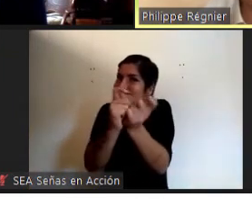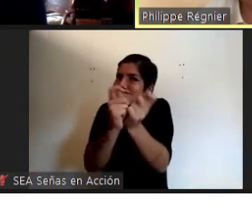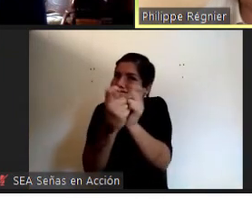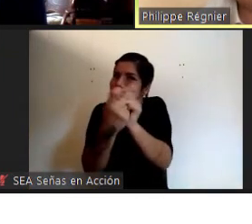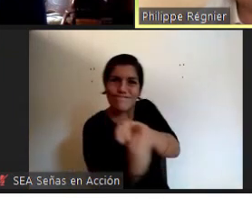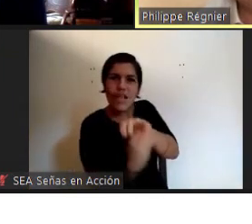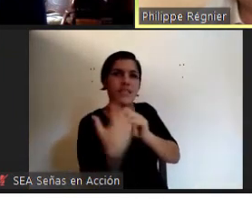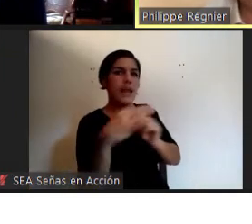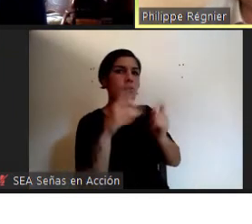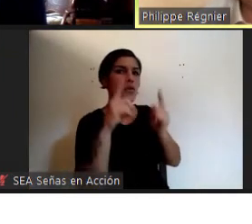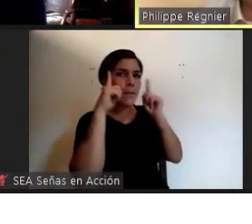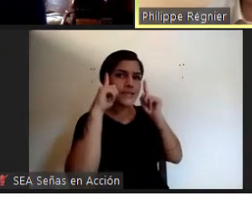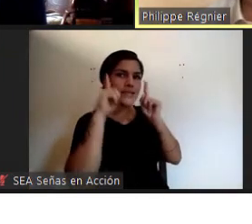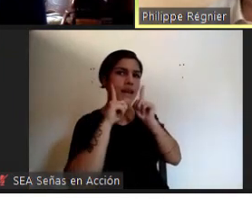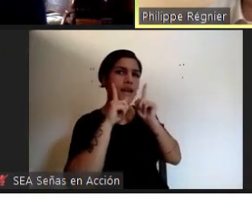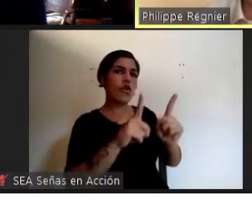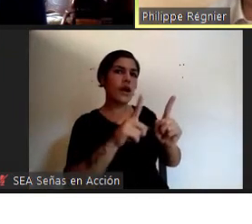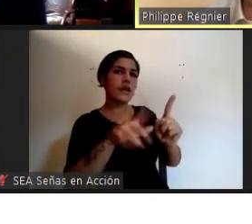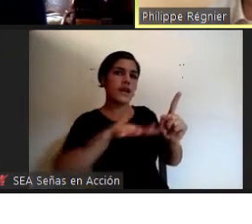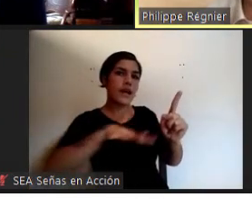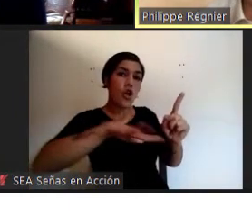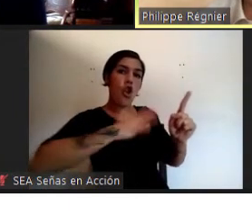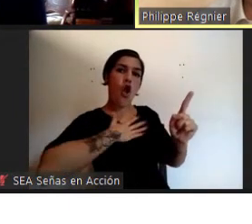This aspect